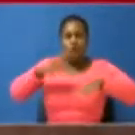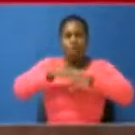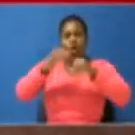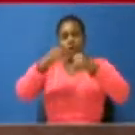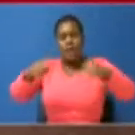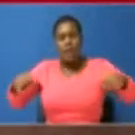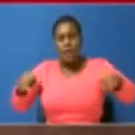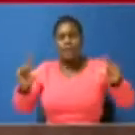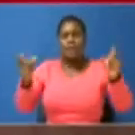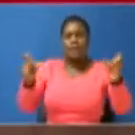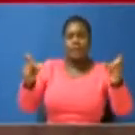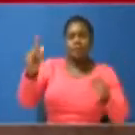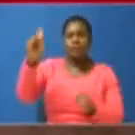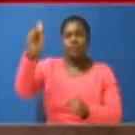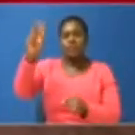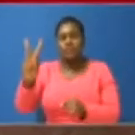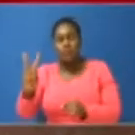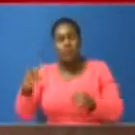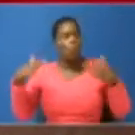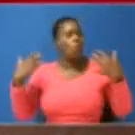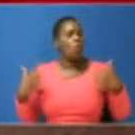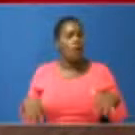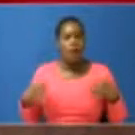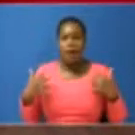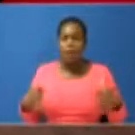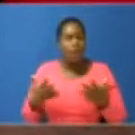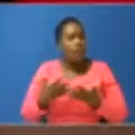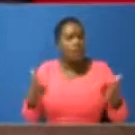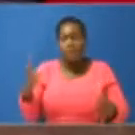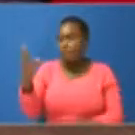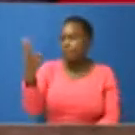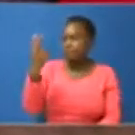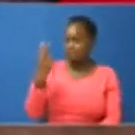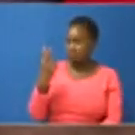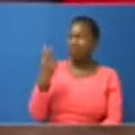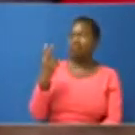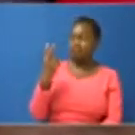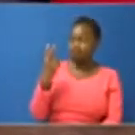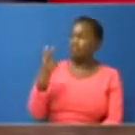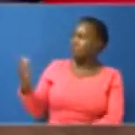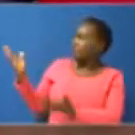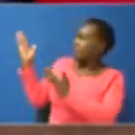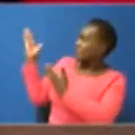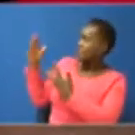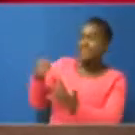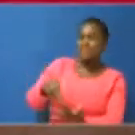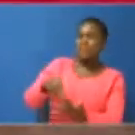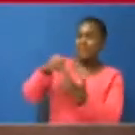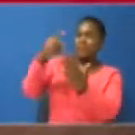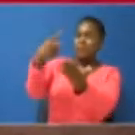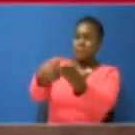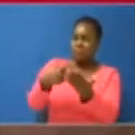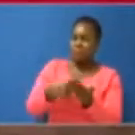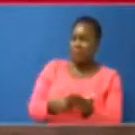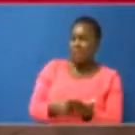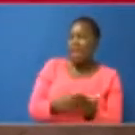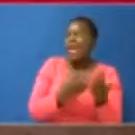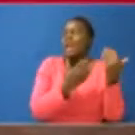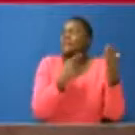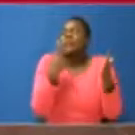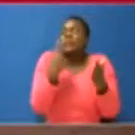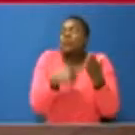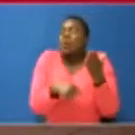radio on television wow anywhere you're looking at as you're seeing this special debate what are their